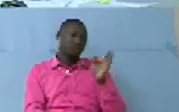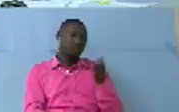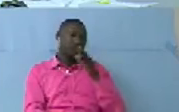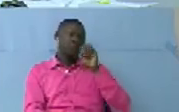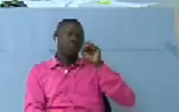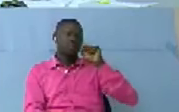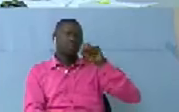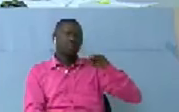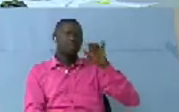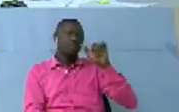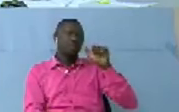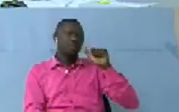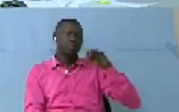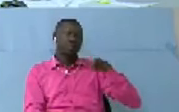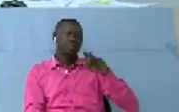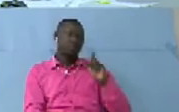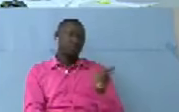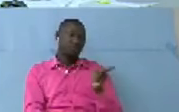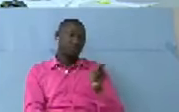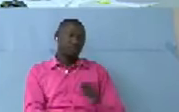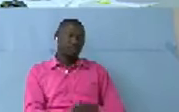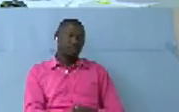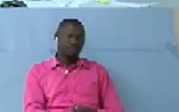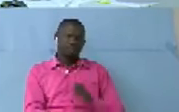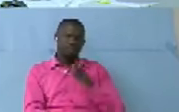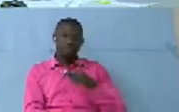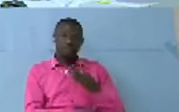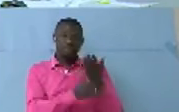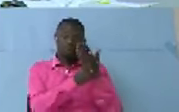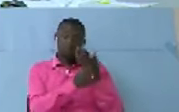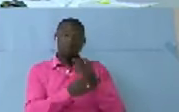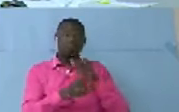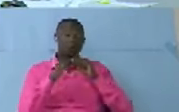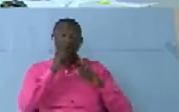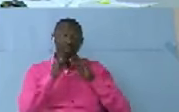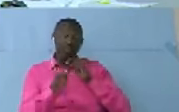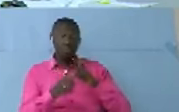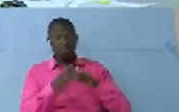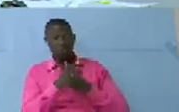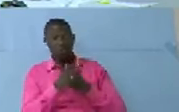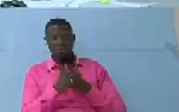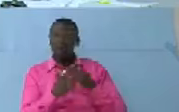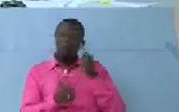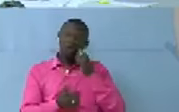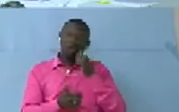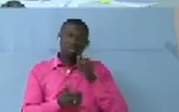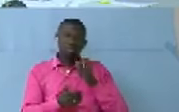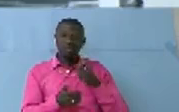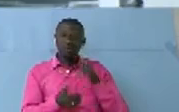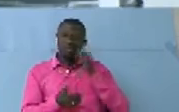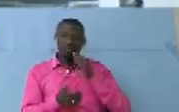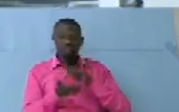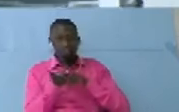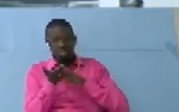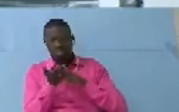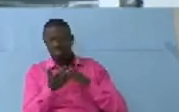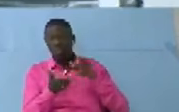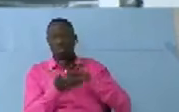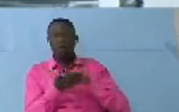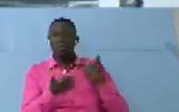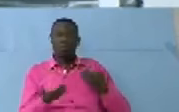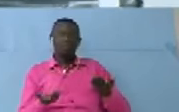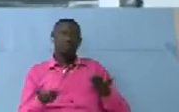moment, Doctor Odo Kanang Chekje, Doctor Ya Karang Aya Longo Surufulu, Aminda Teka Jara Rola Kedron 10-10-10. Woman Koy